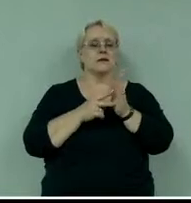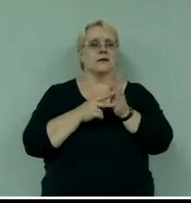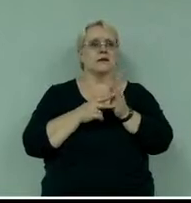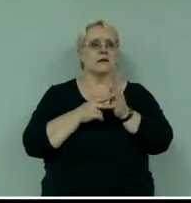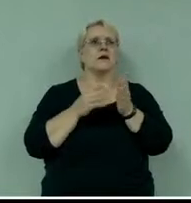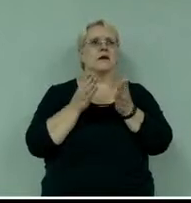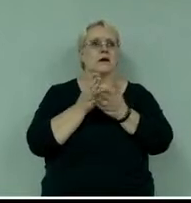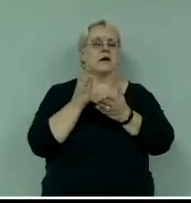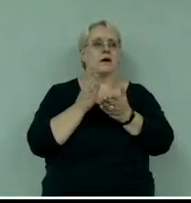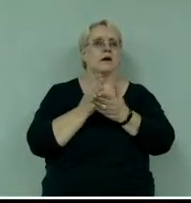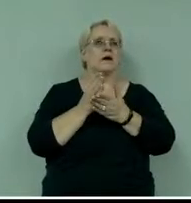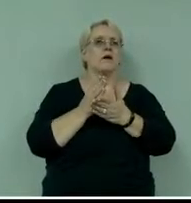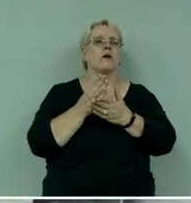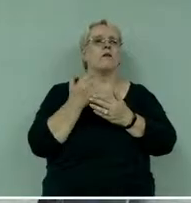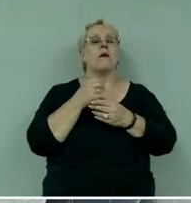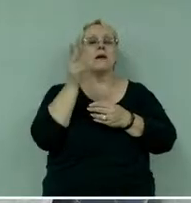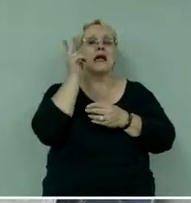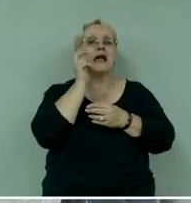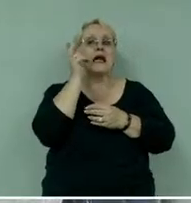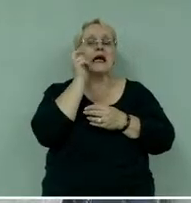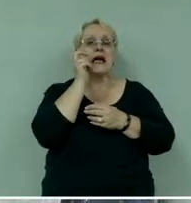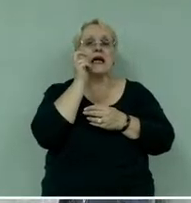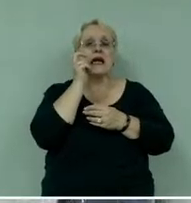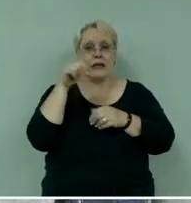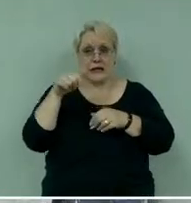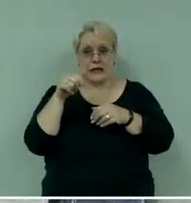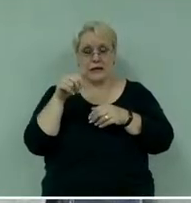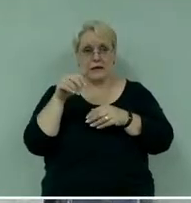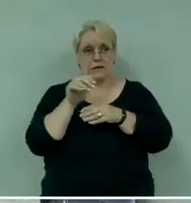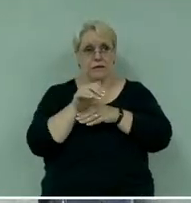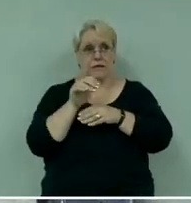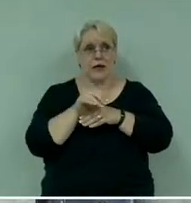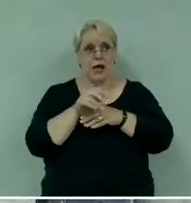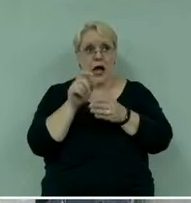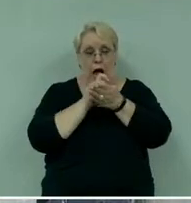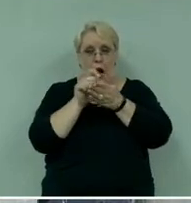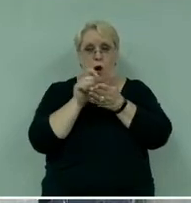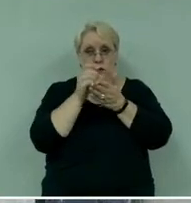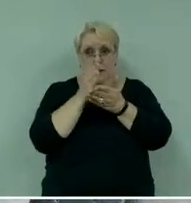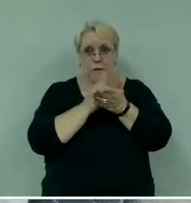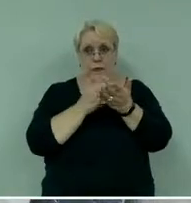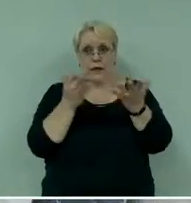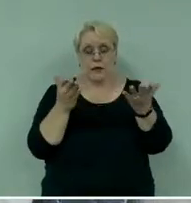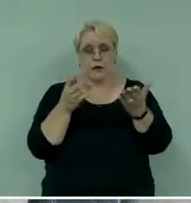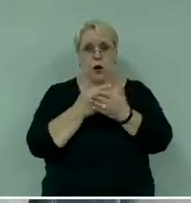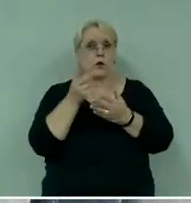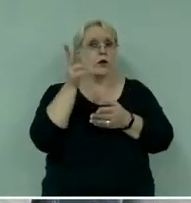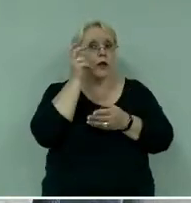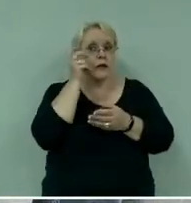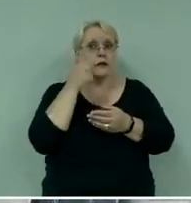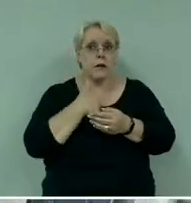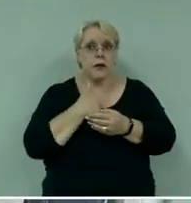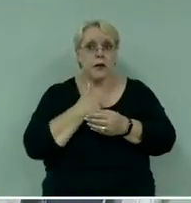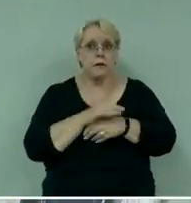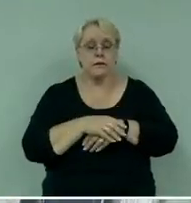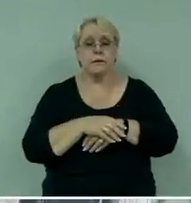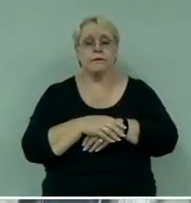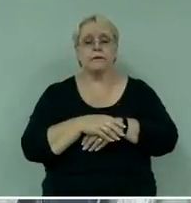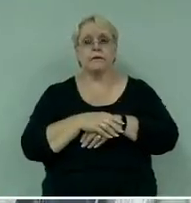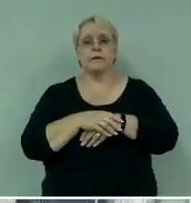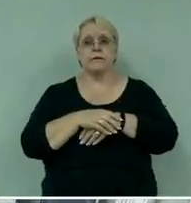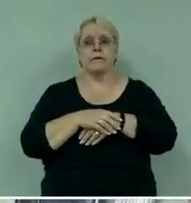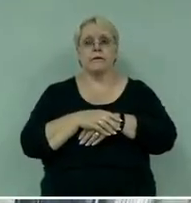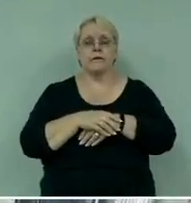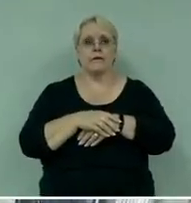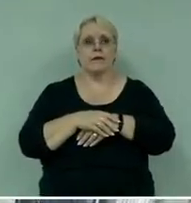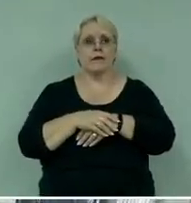right. Despite of what I'm hearing here this evening, I wrote some things down. I want you to listen to this. I mean,